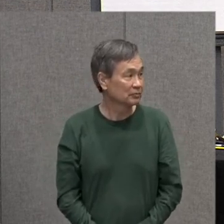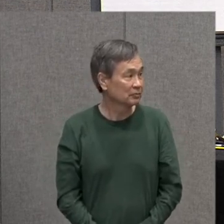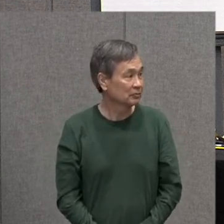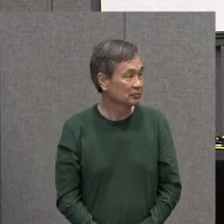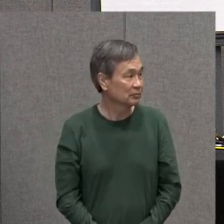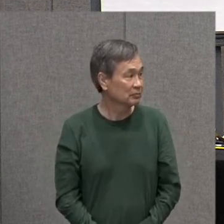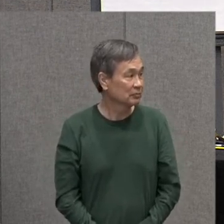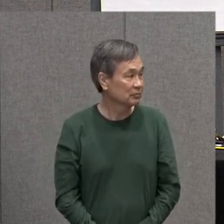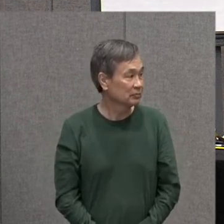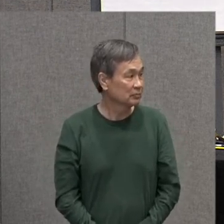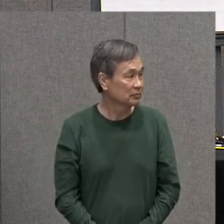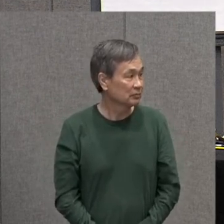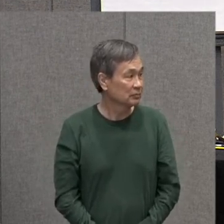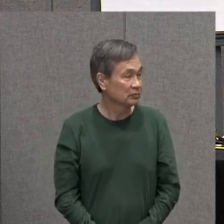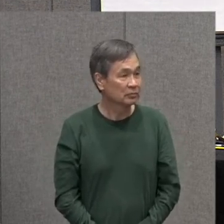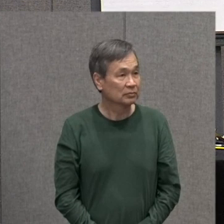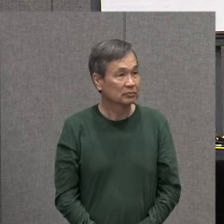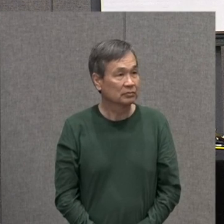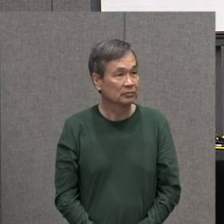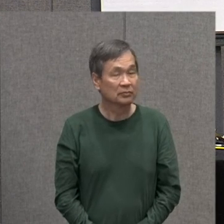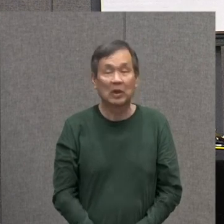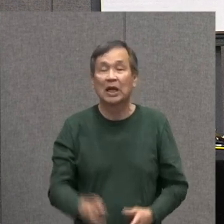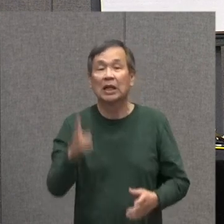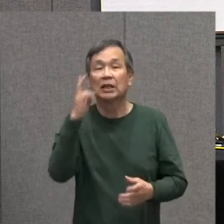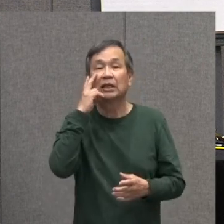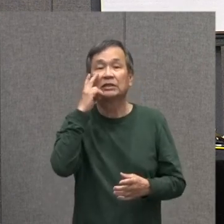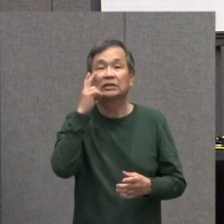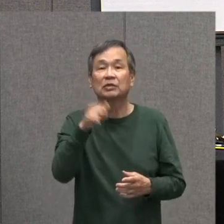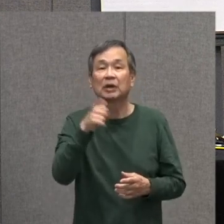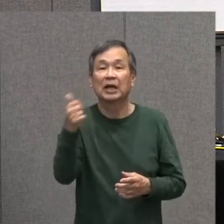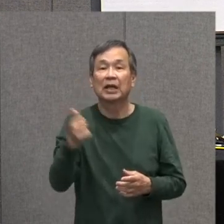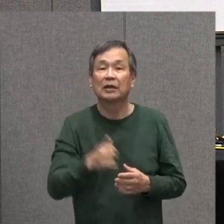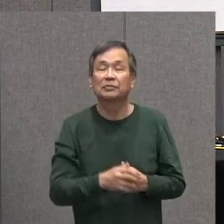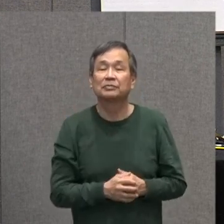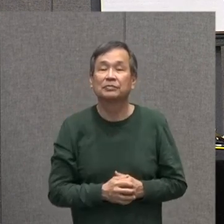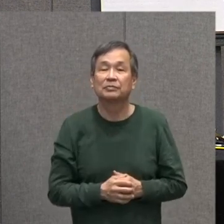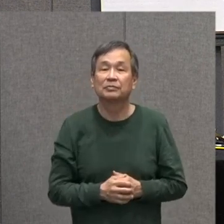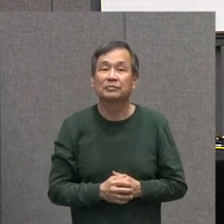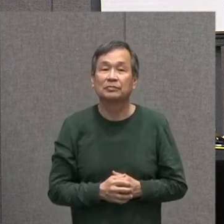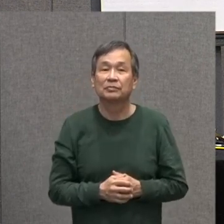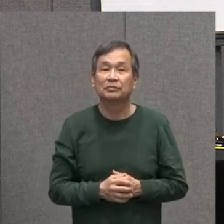Okie dokie. Let's see, what else do we have here?